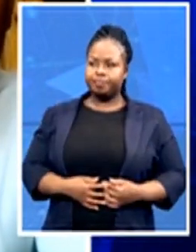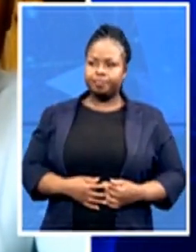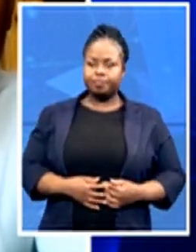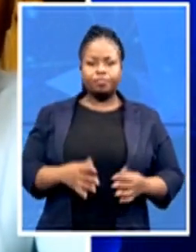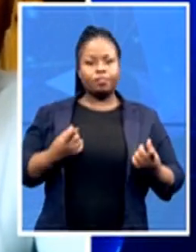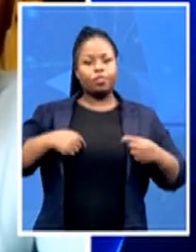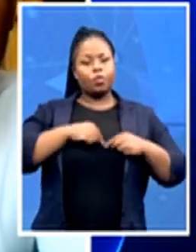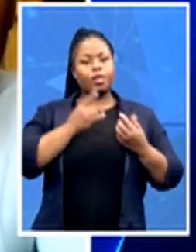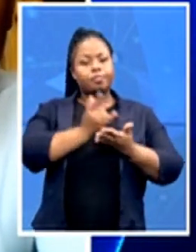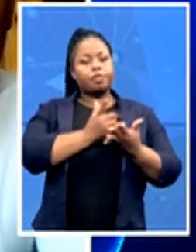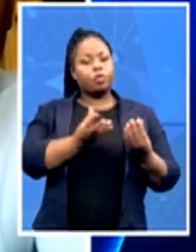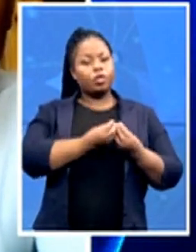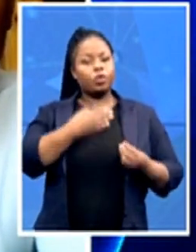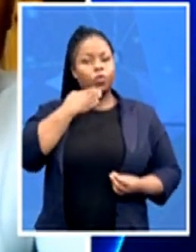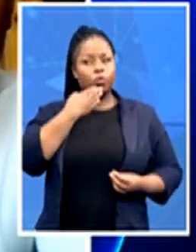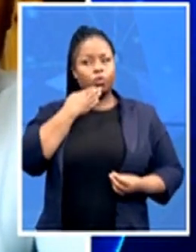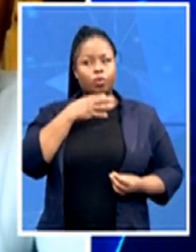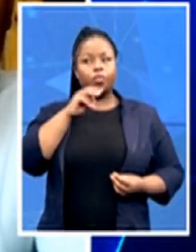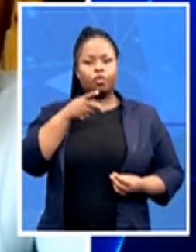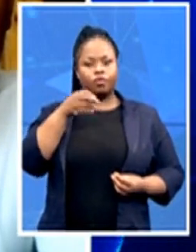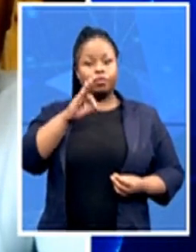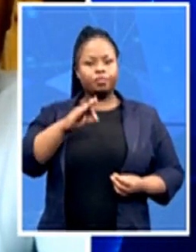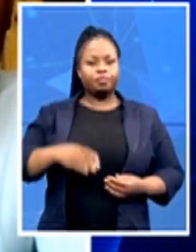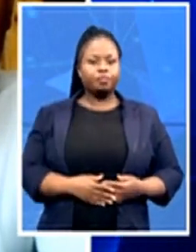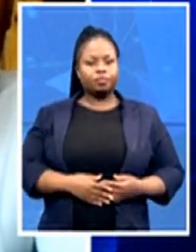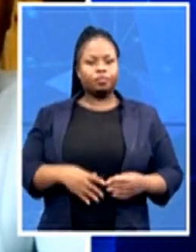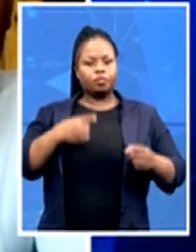Which component of the representation do you fall under?